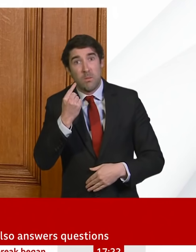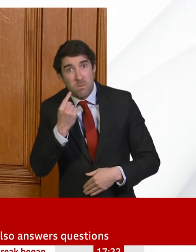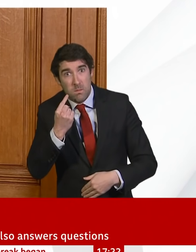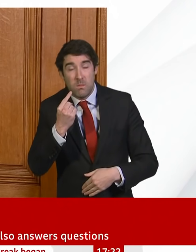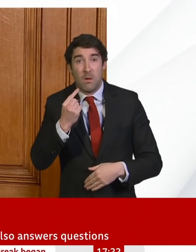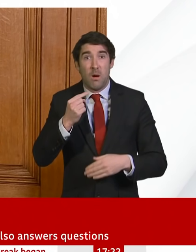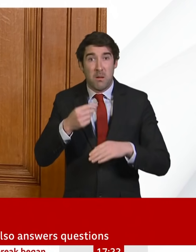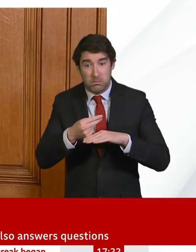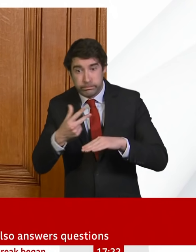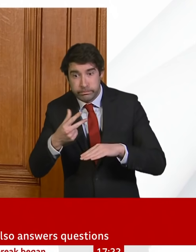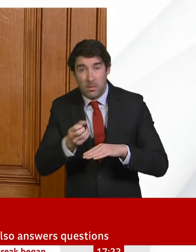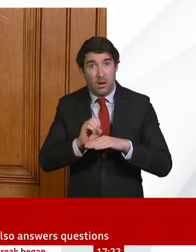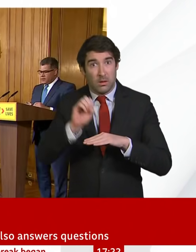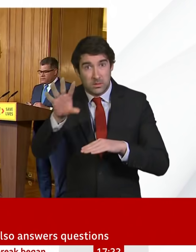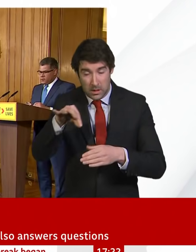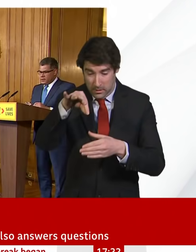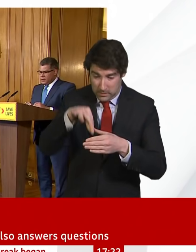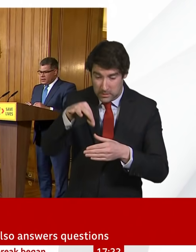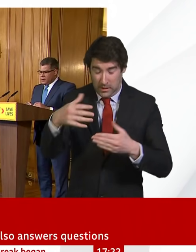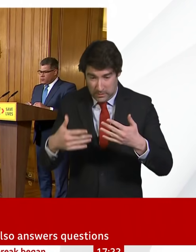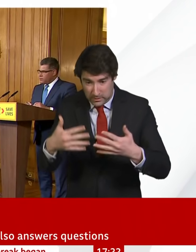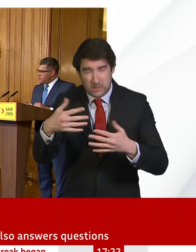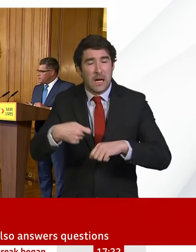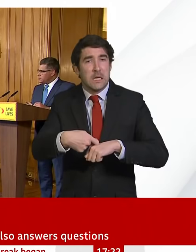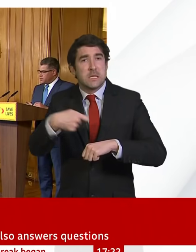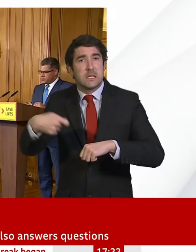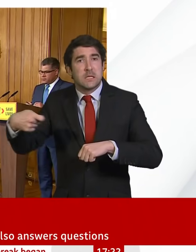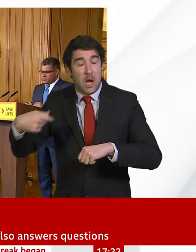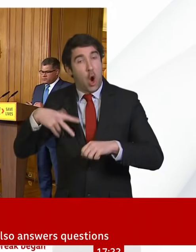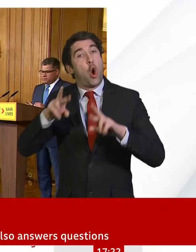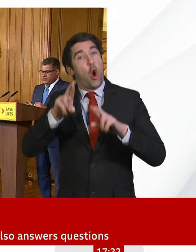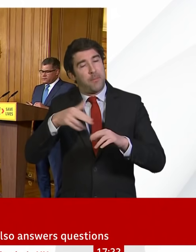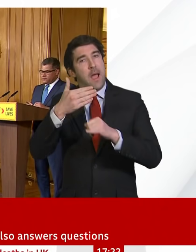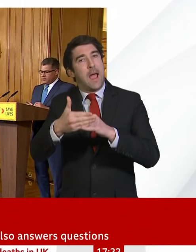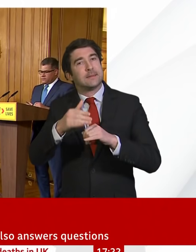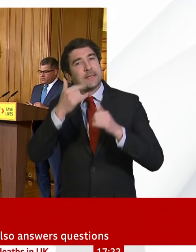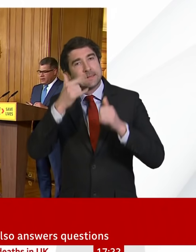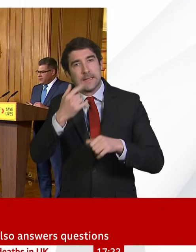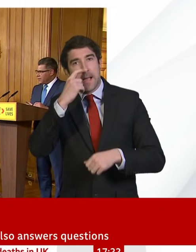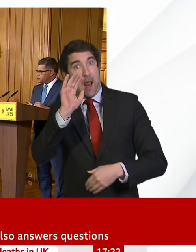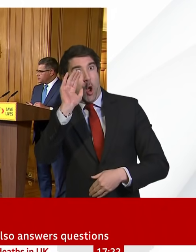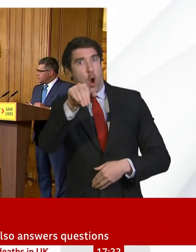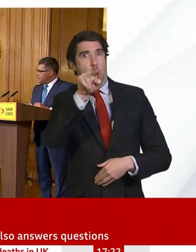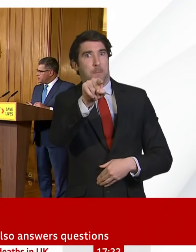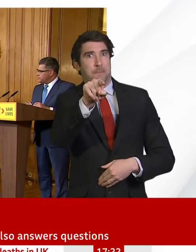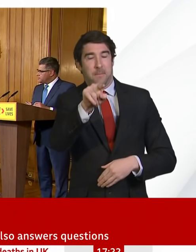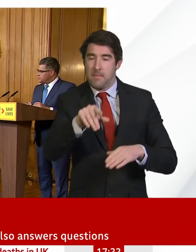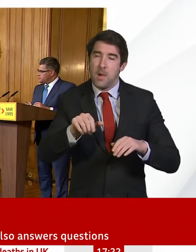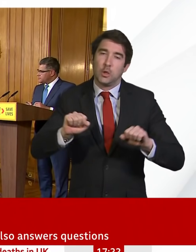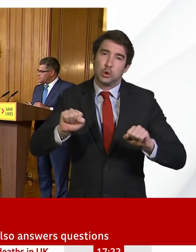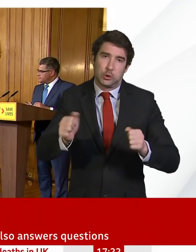epidemic. Thank you for that, Yvonne. We have one final question, which is from BuzzFeed, from Emily Ashton.